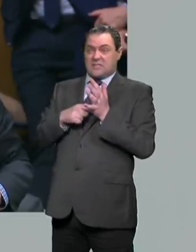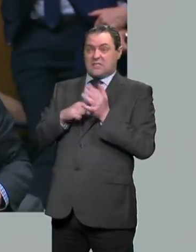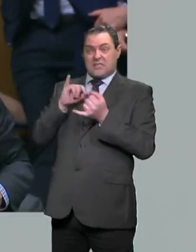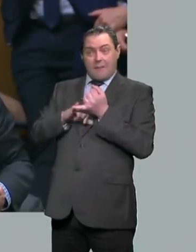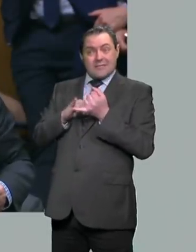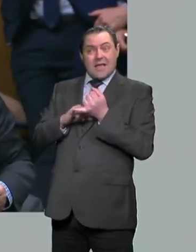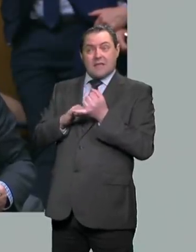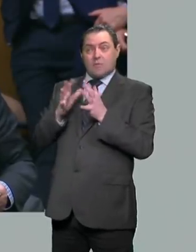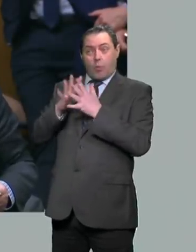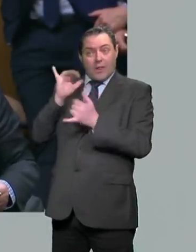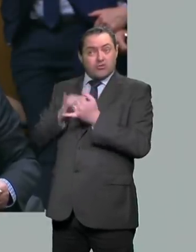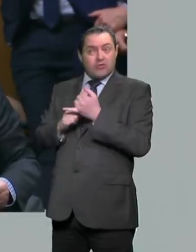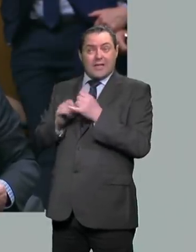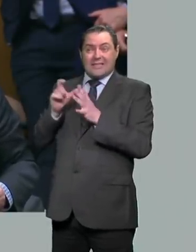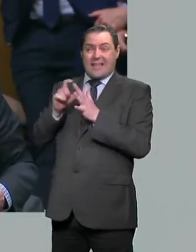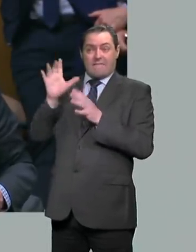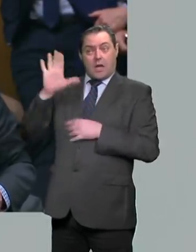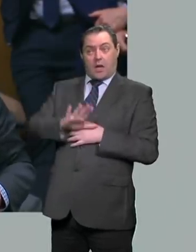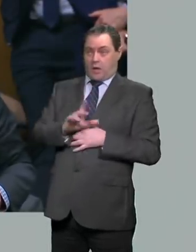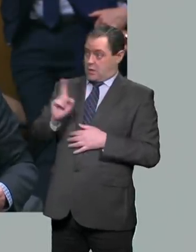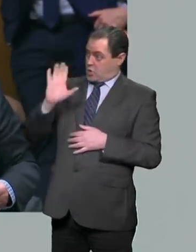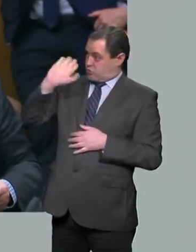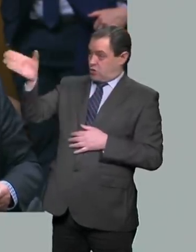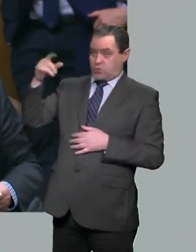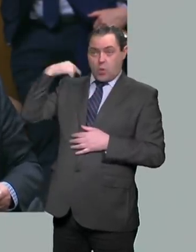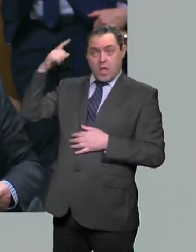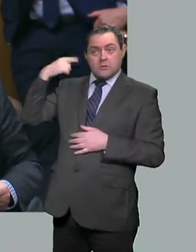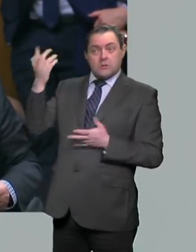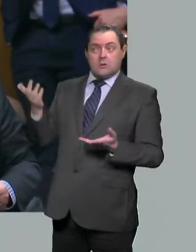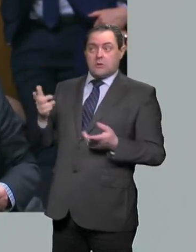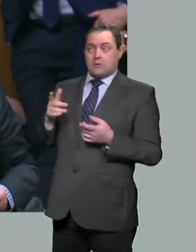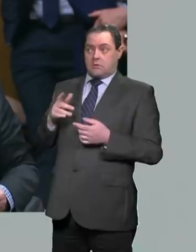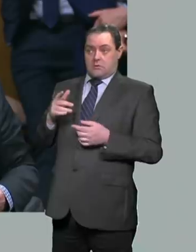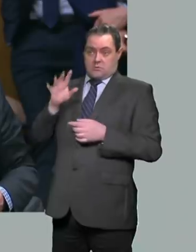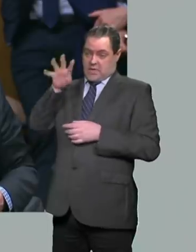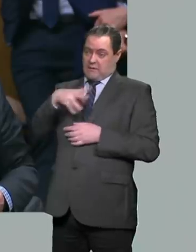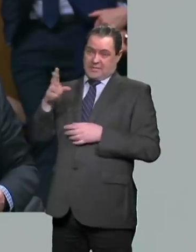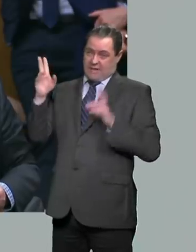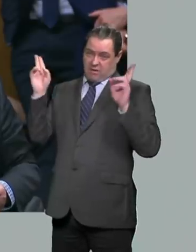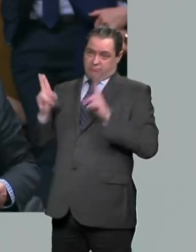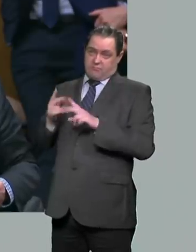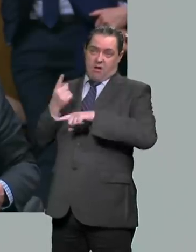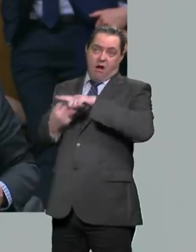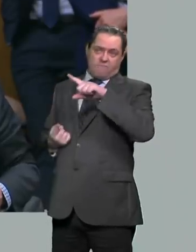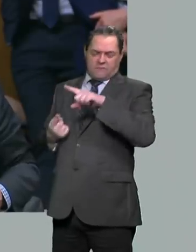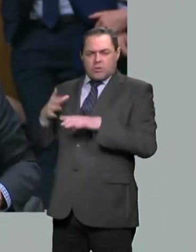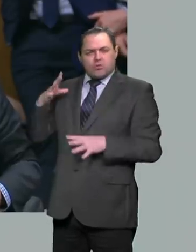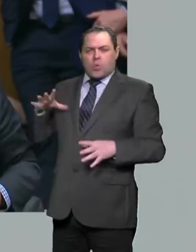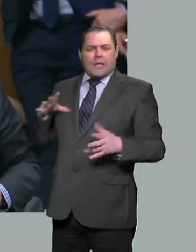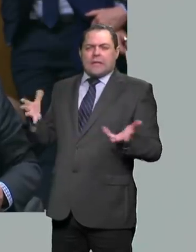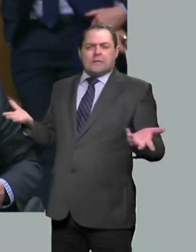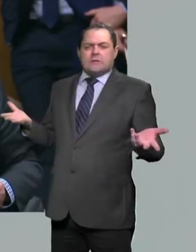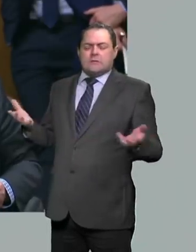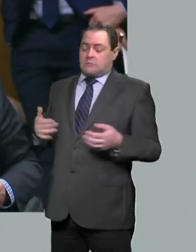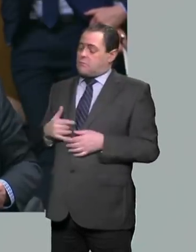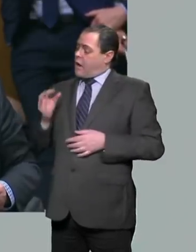from its direct rail services to London, as well as slashing our service in half, most of which is totally unnecessary. Will my